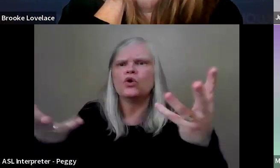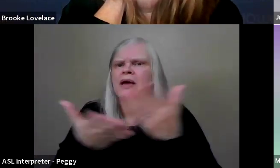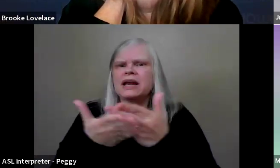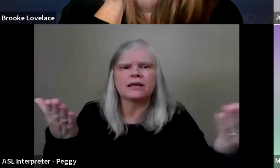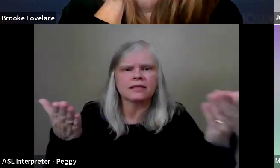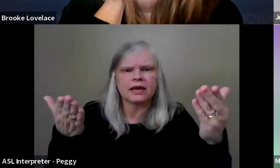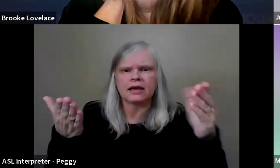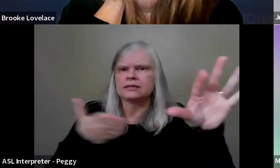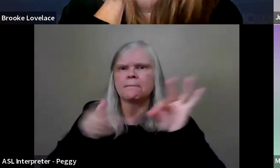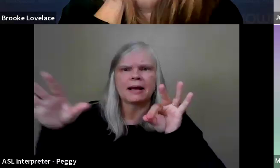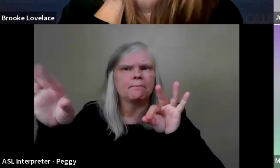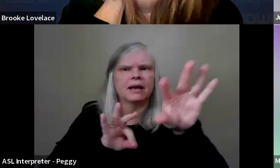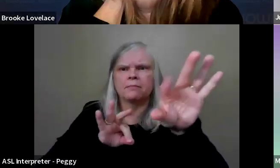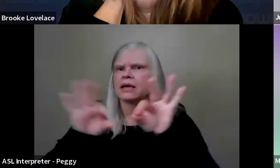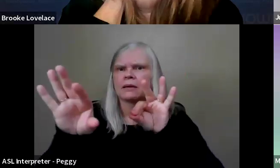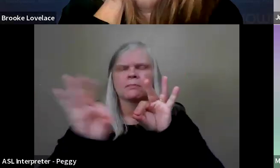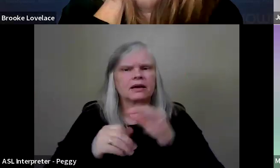pick.